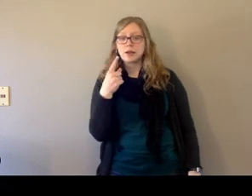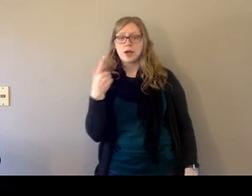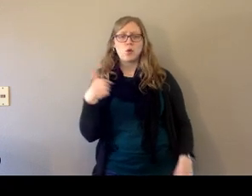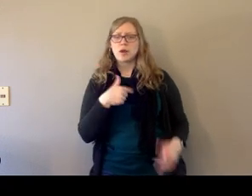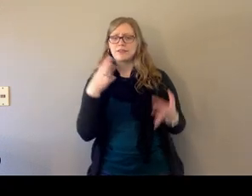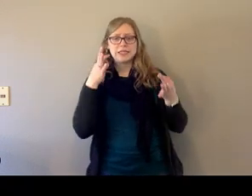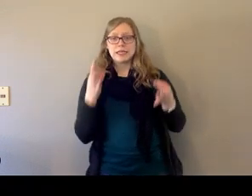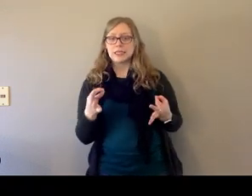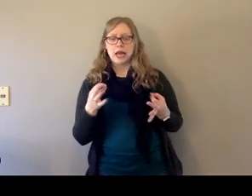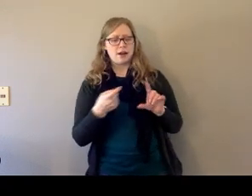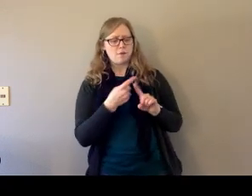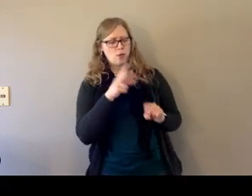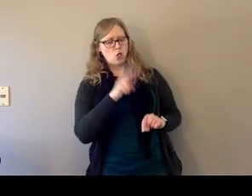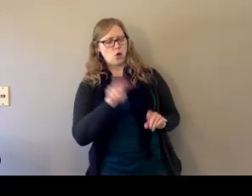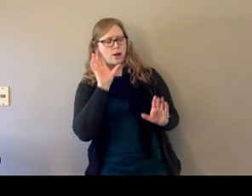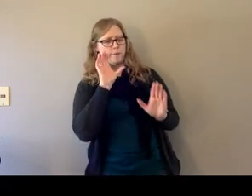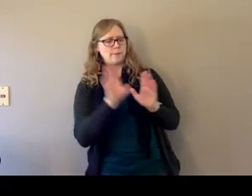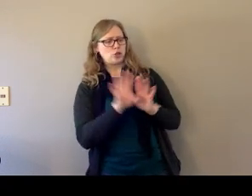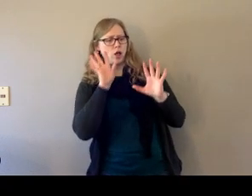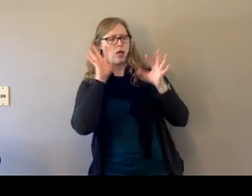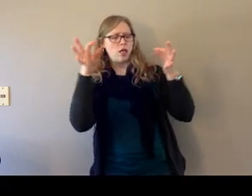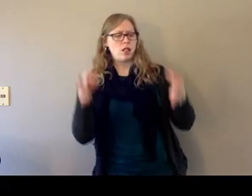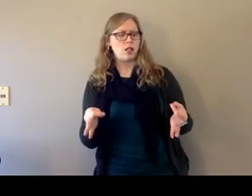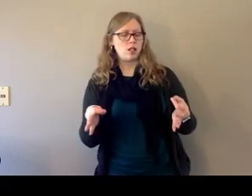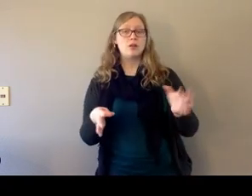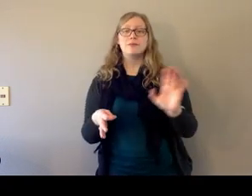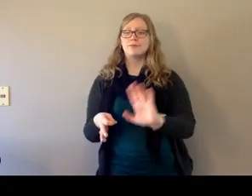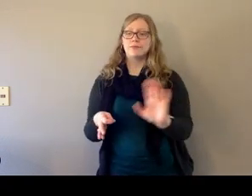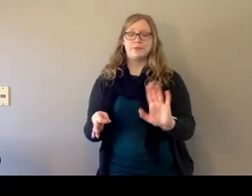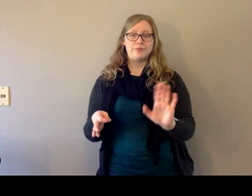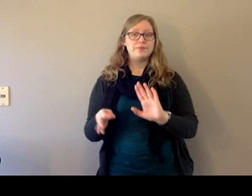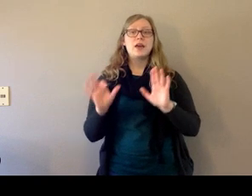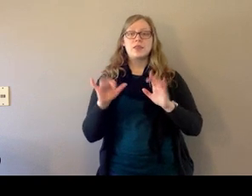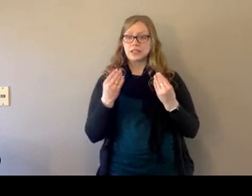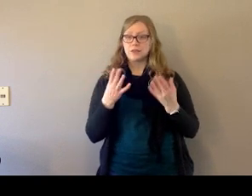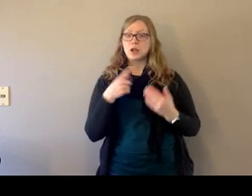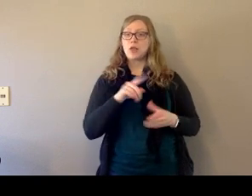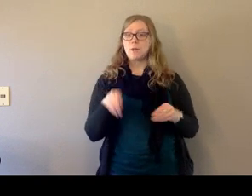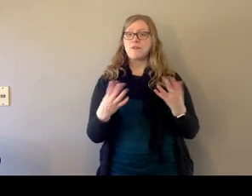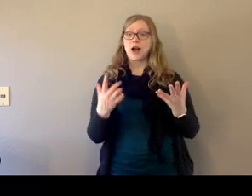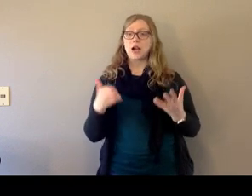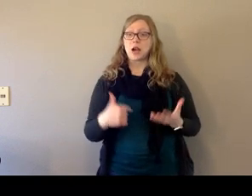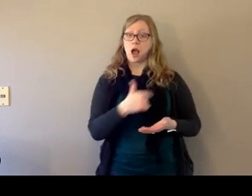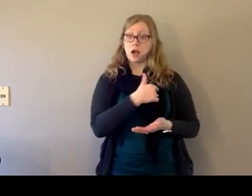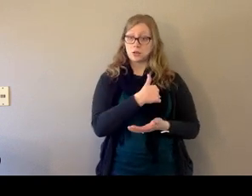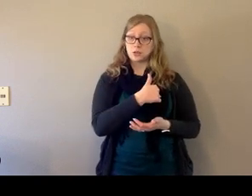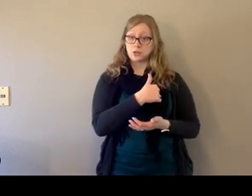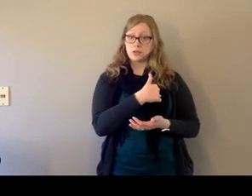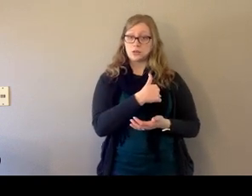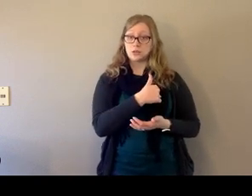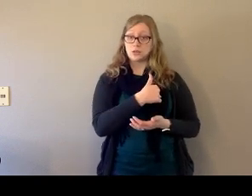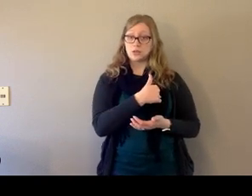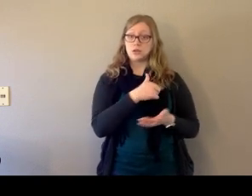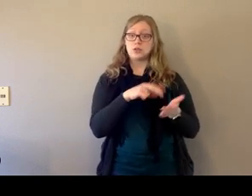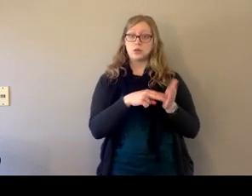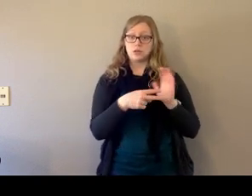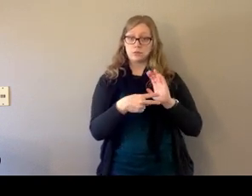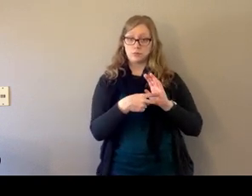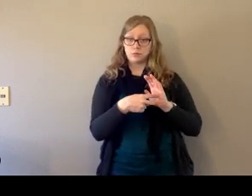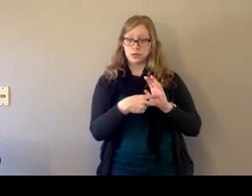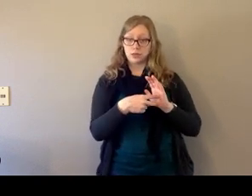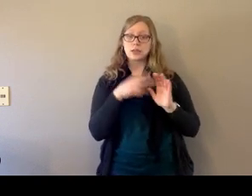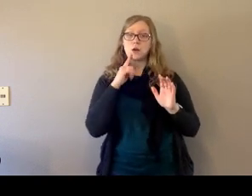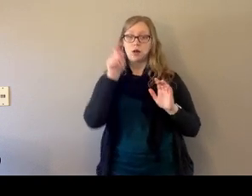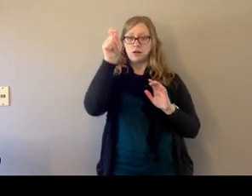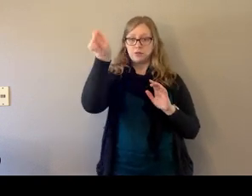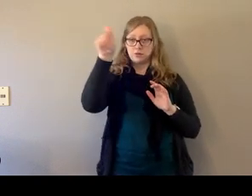to by looking at the picture. It's information that they've provided. So I'll put a double tick mark there.